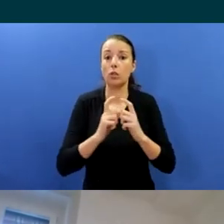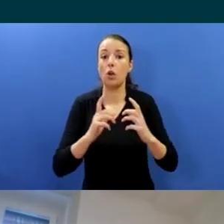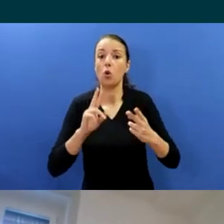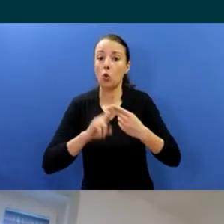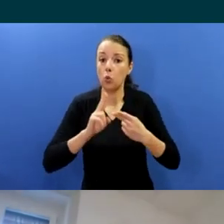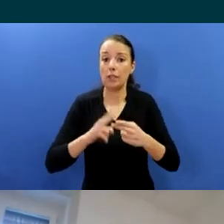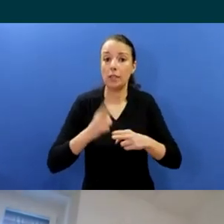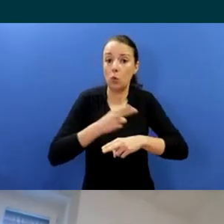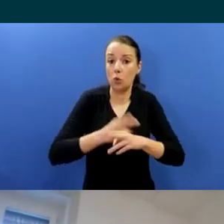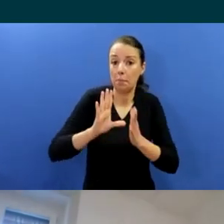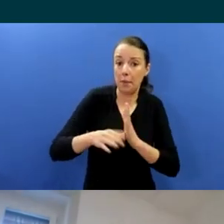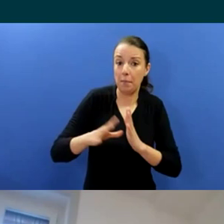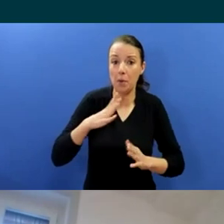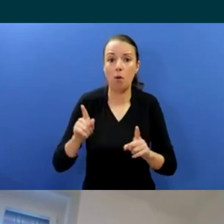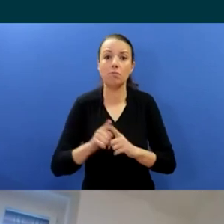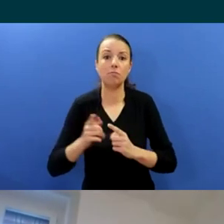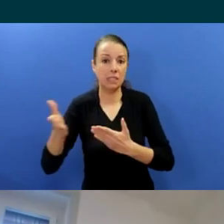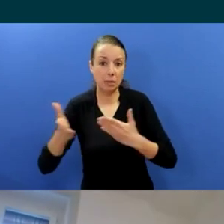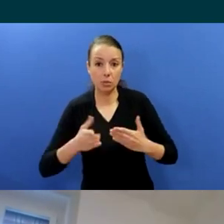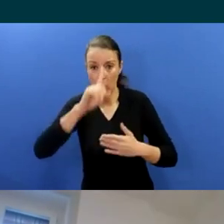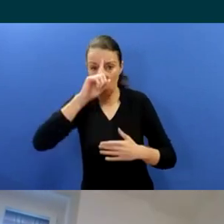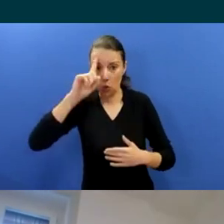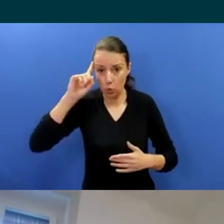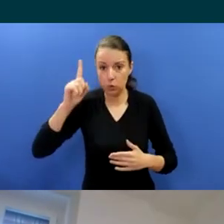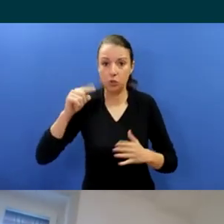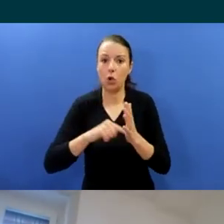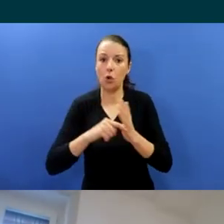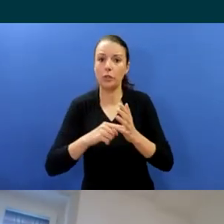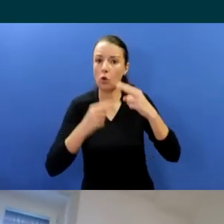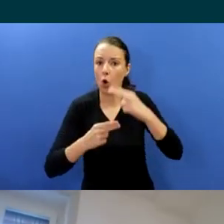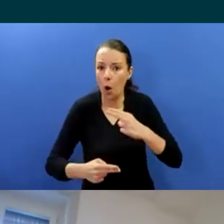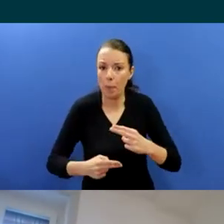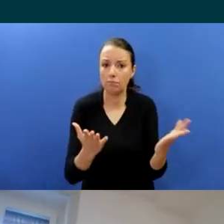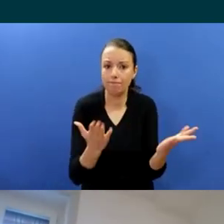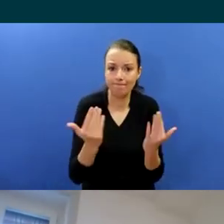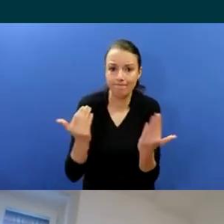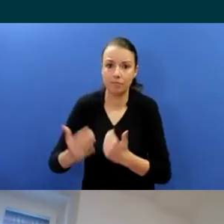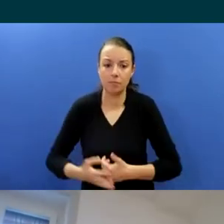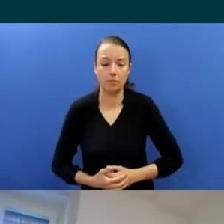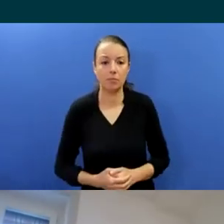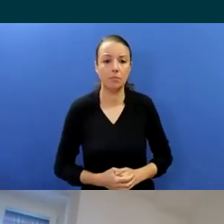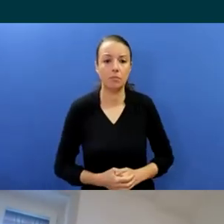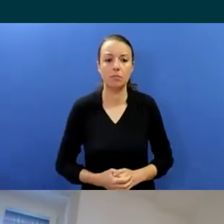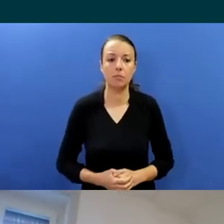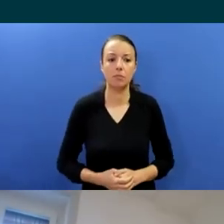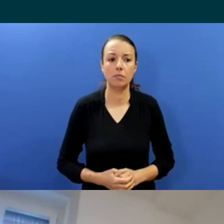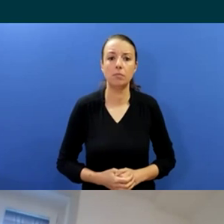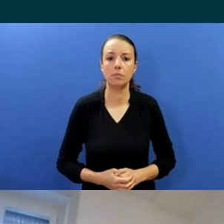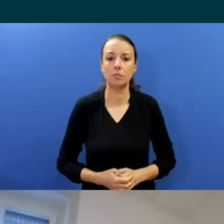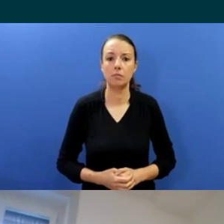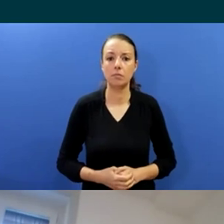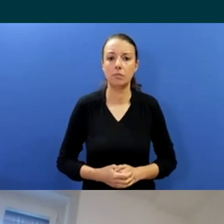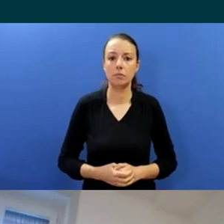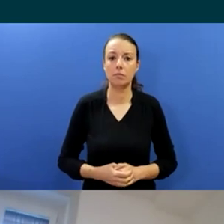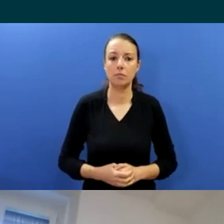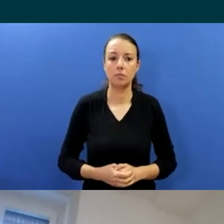comment on, for example, measures or strategic fields in which we wanted to develop measures that then are explained